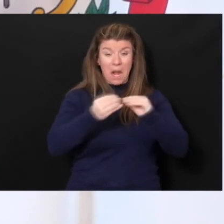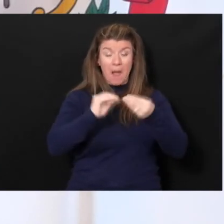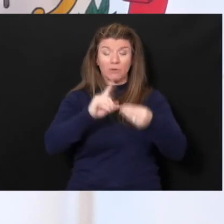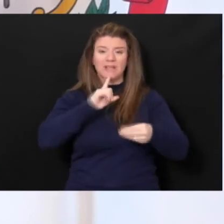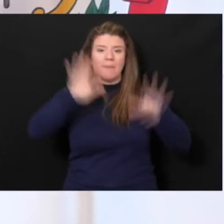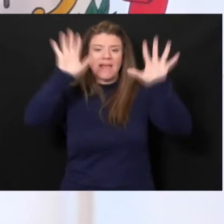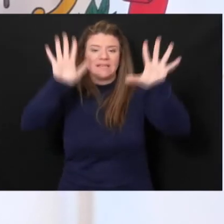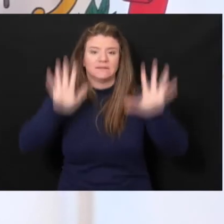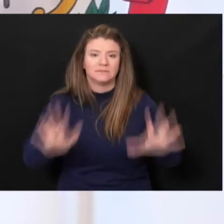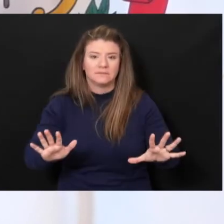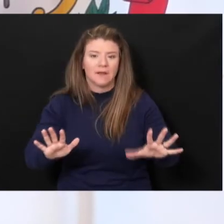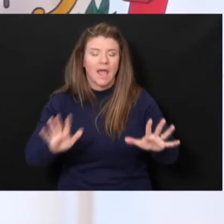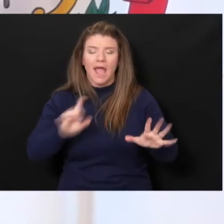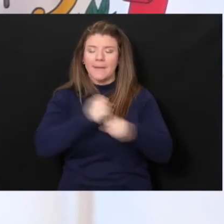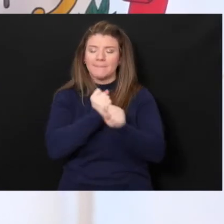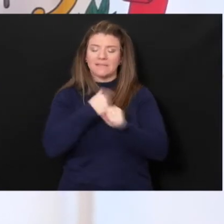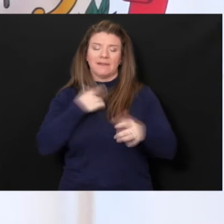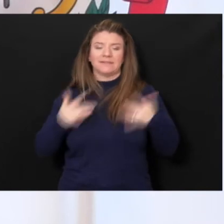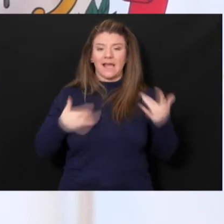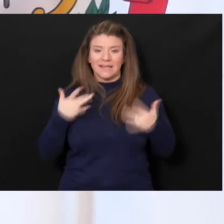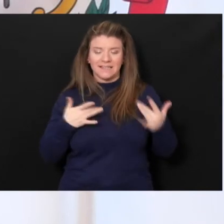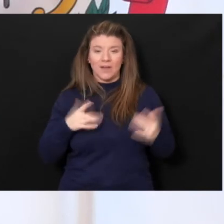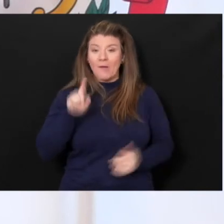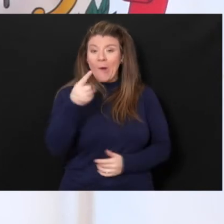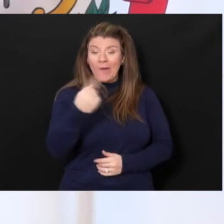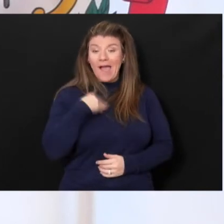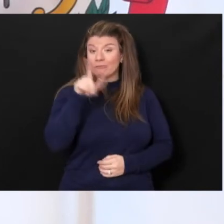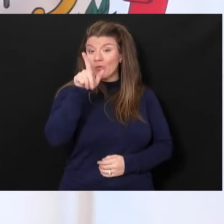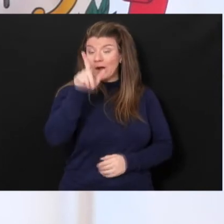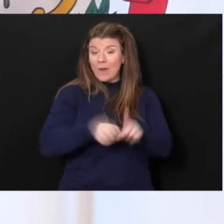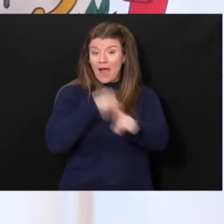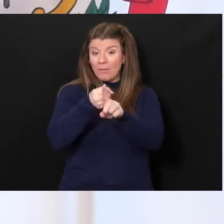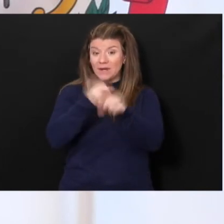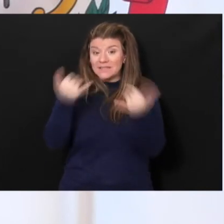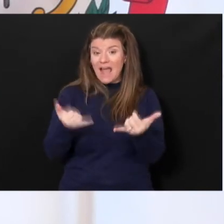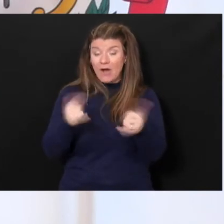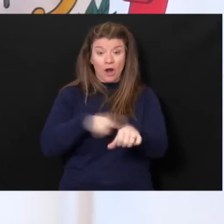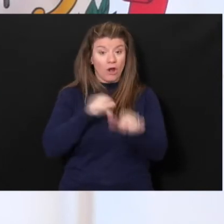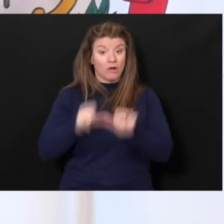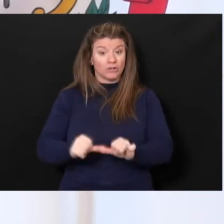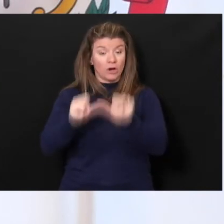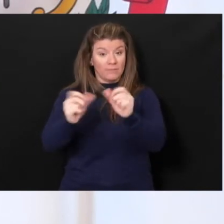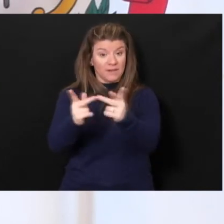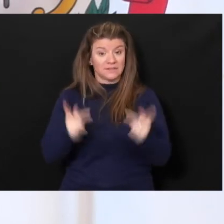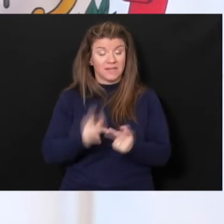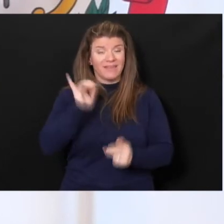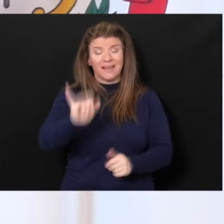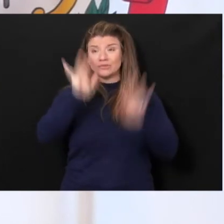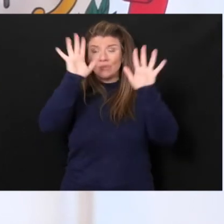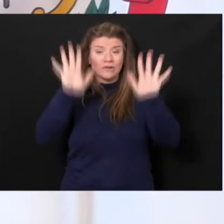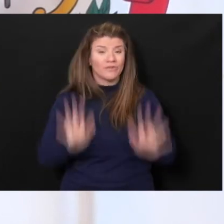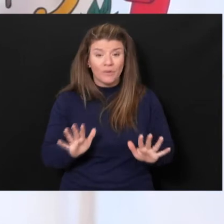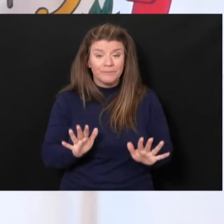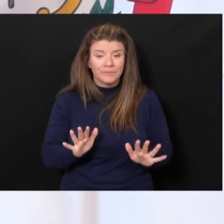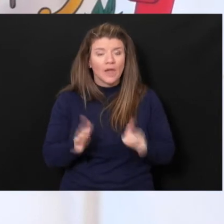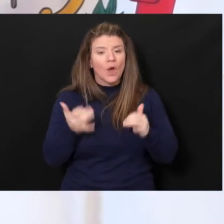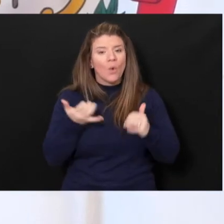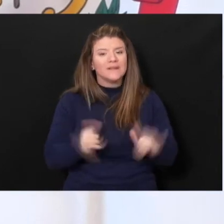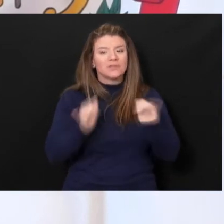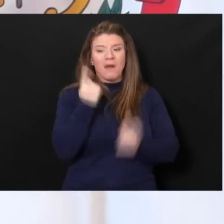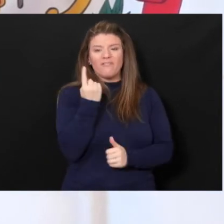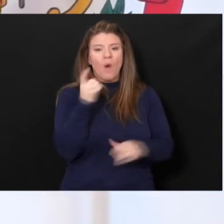beyond belief. It just tickles me to death. We only have 21 outbreaks now in our long-term care facilities. That's wonderful. We still have one